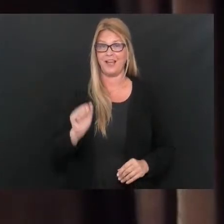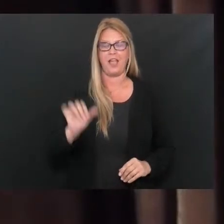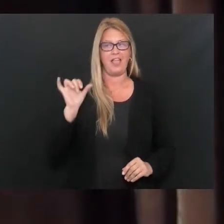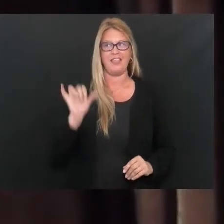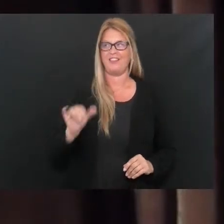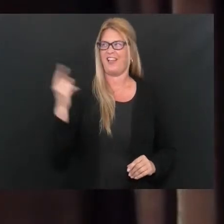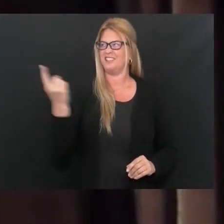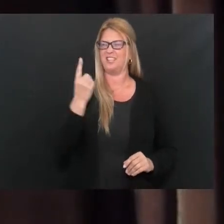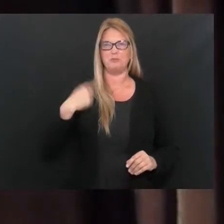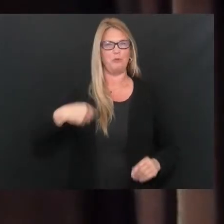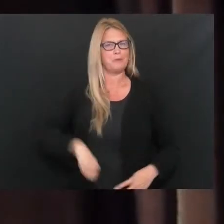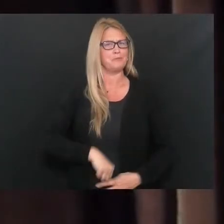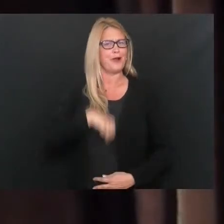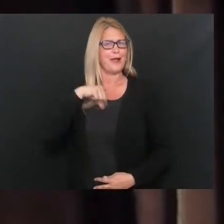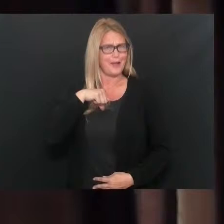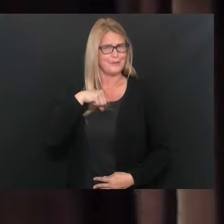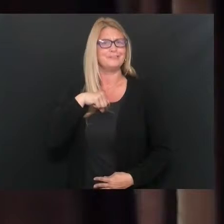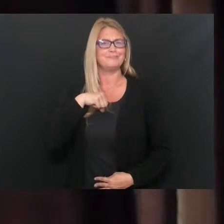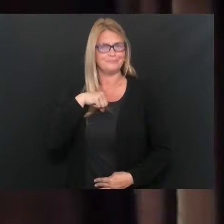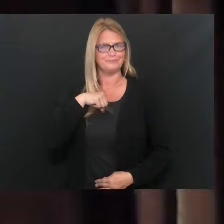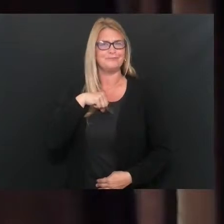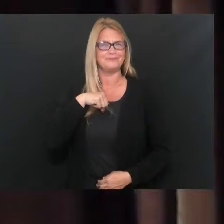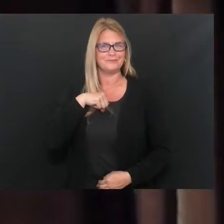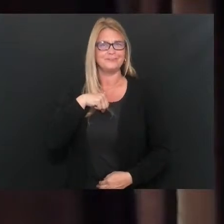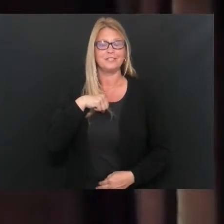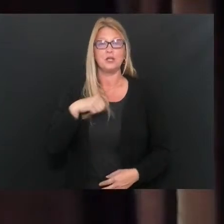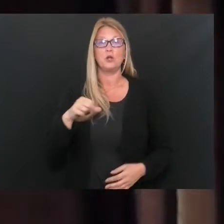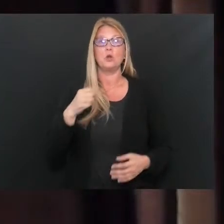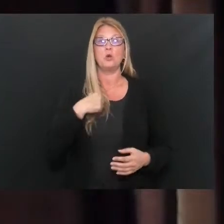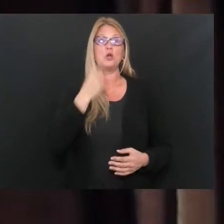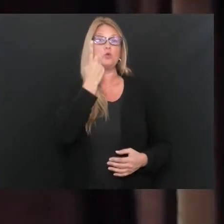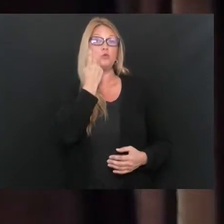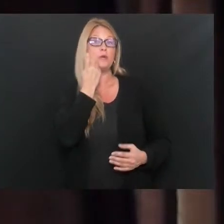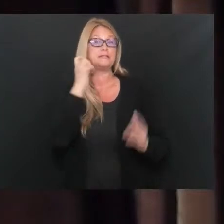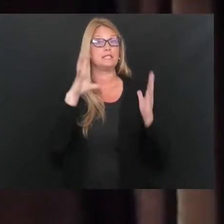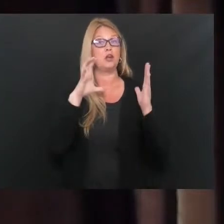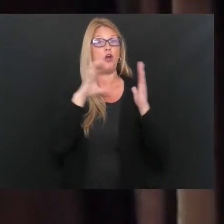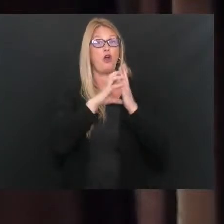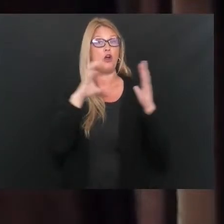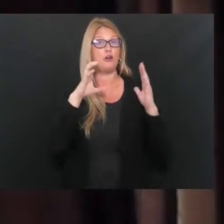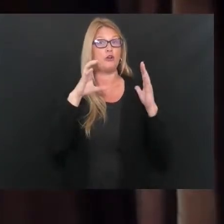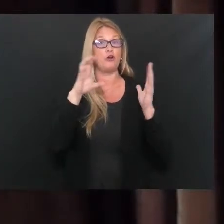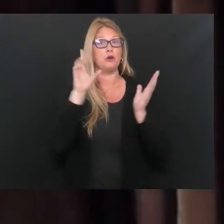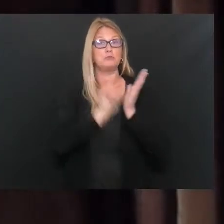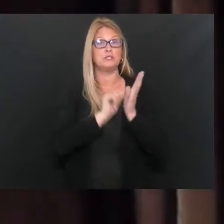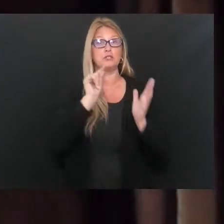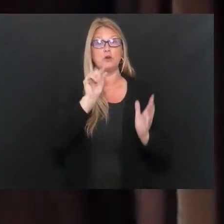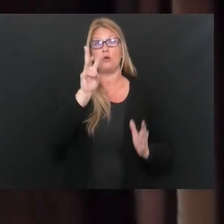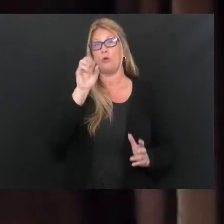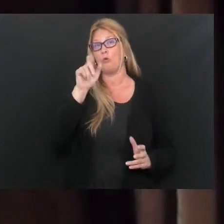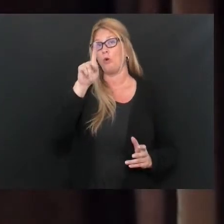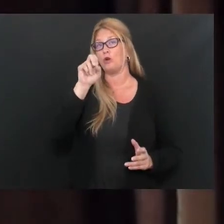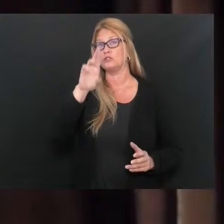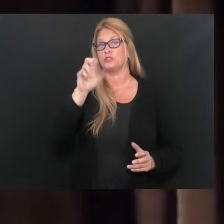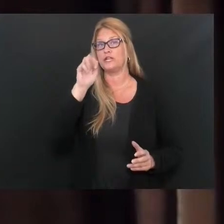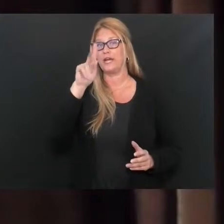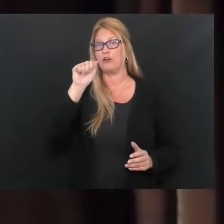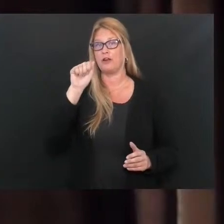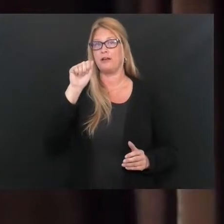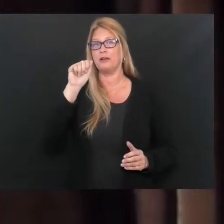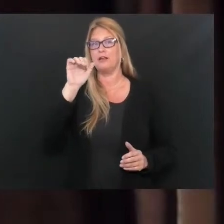are all very proud of. There was just an article that came out from the Long-Term Care